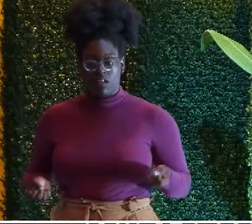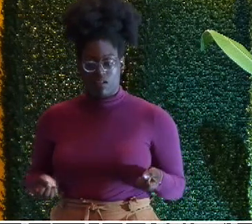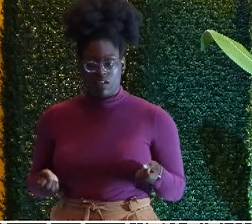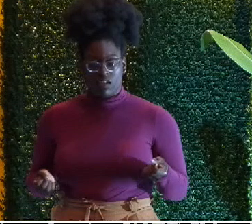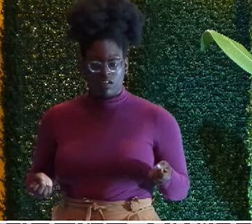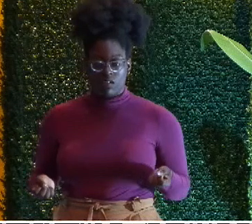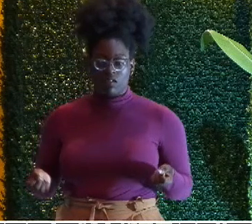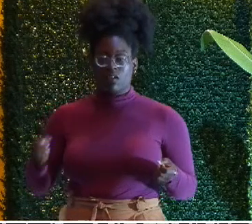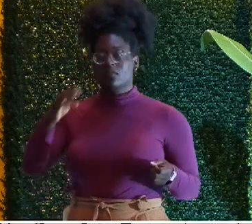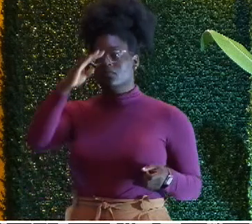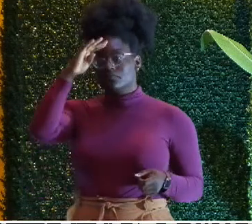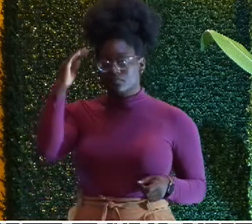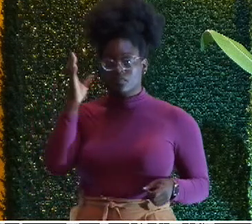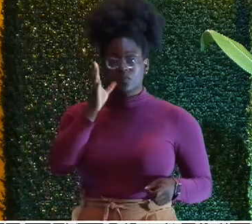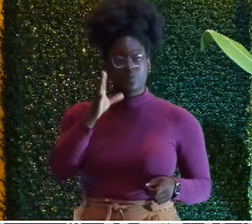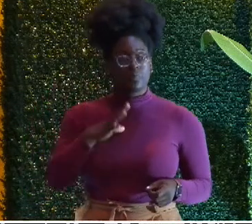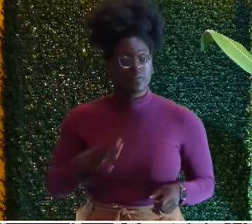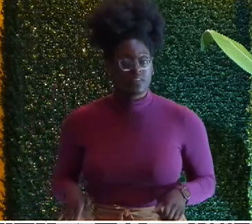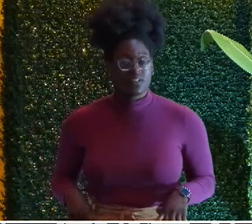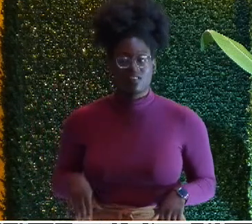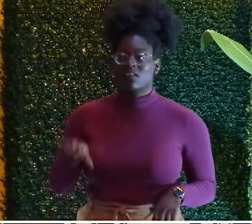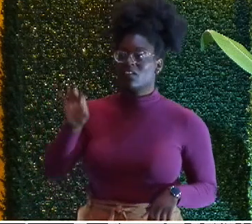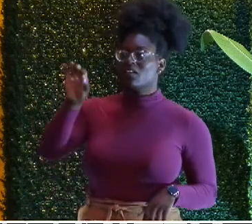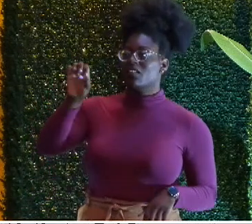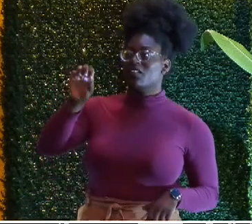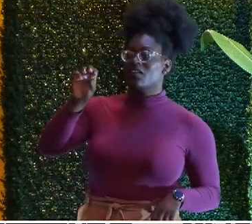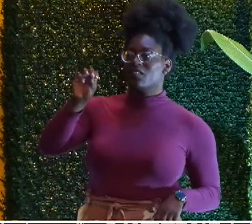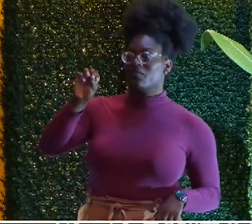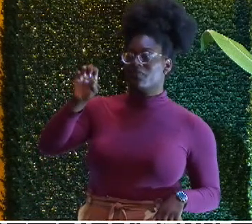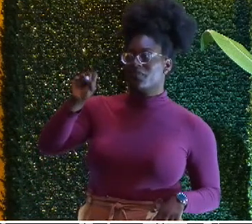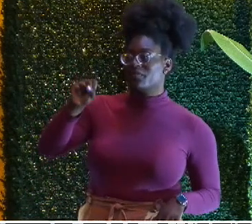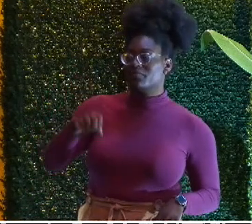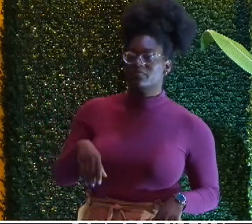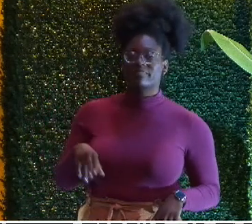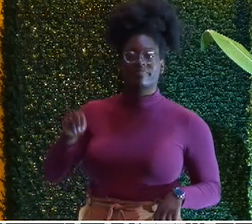women, femmes, non-binary folks,